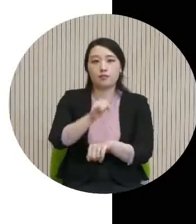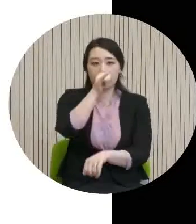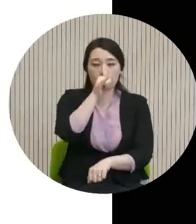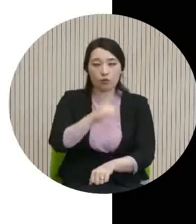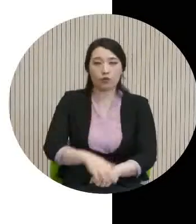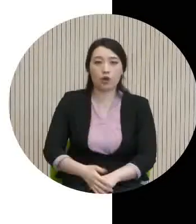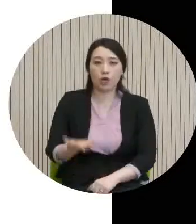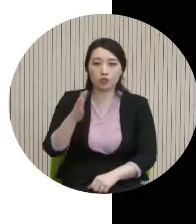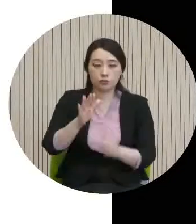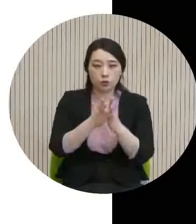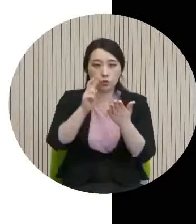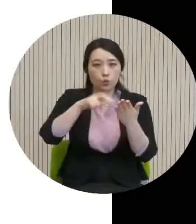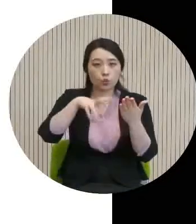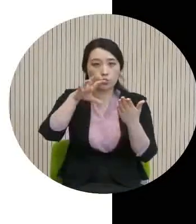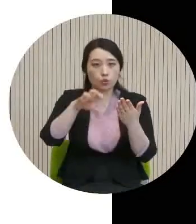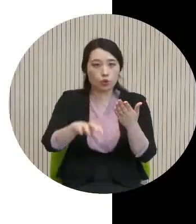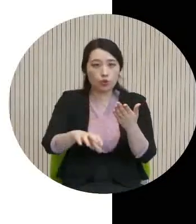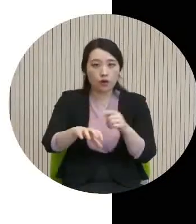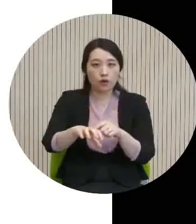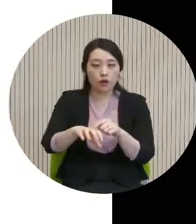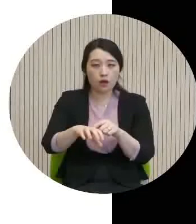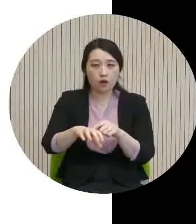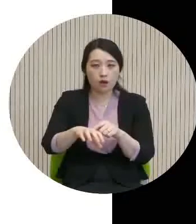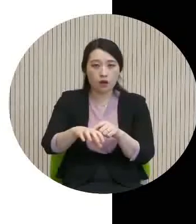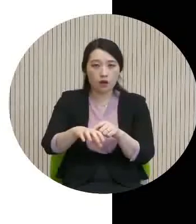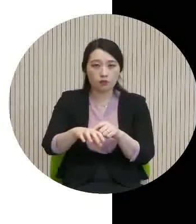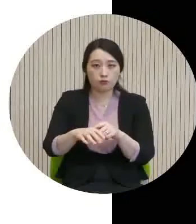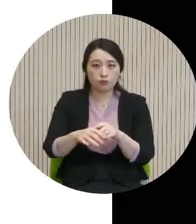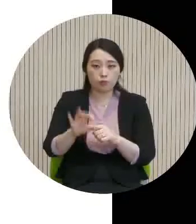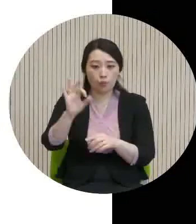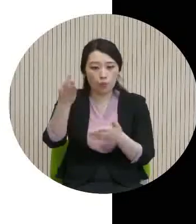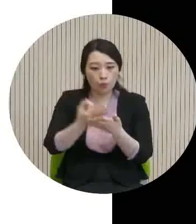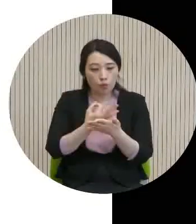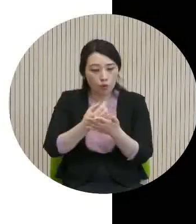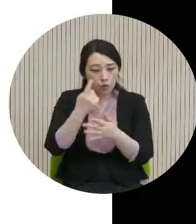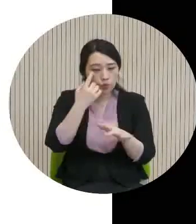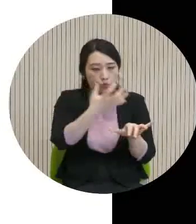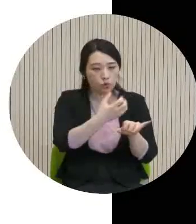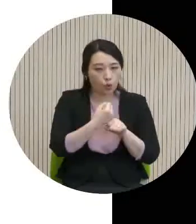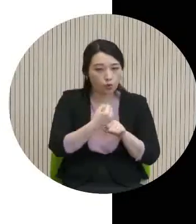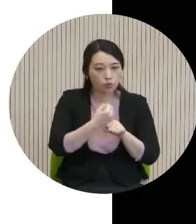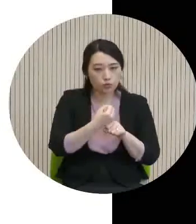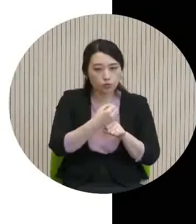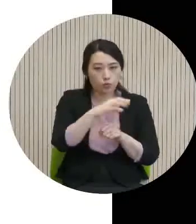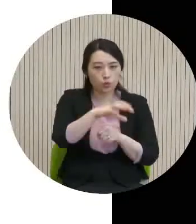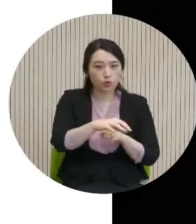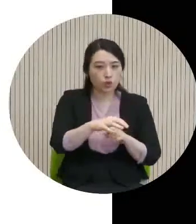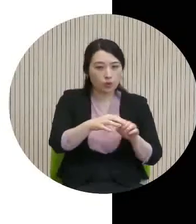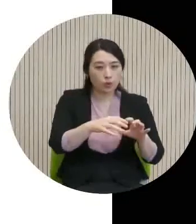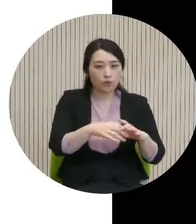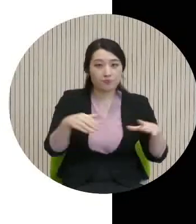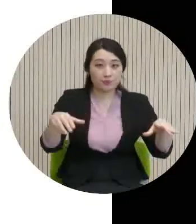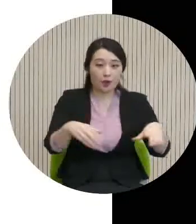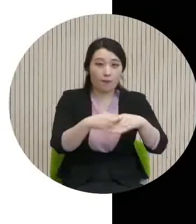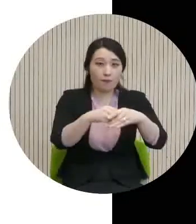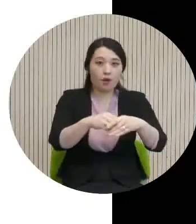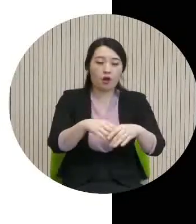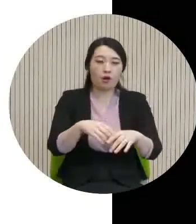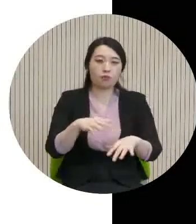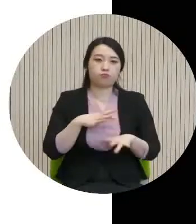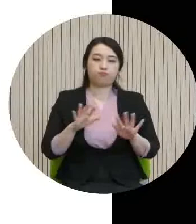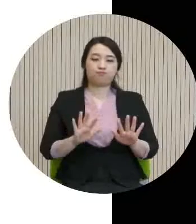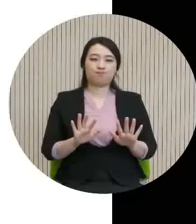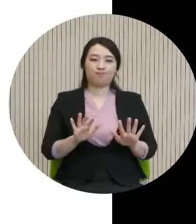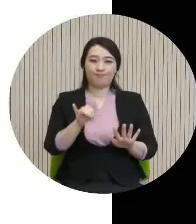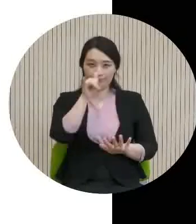businesses, afraid to collaborate with research institutions. And so when there's a failure to cooperate this